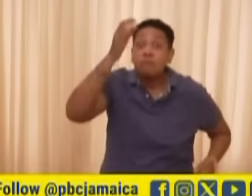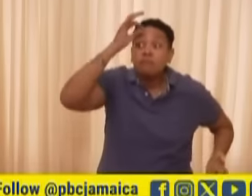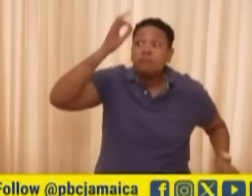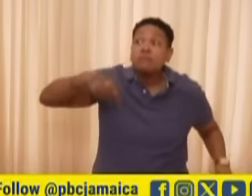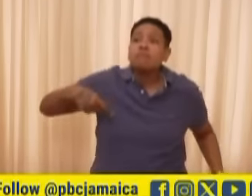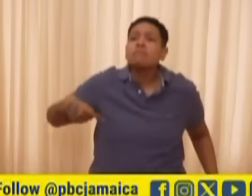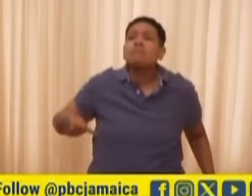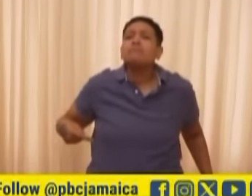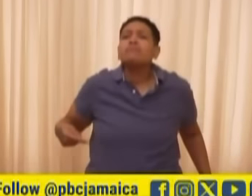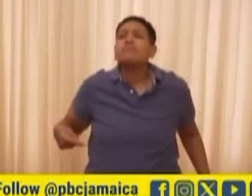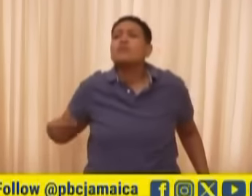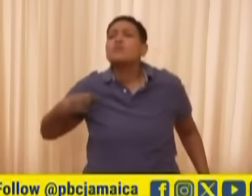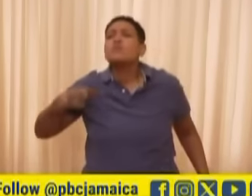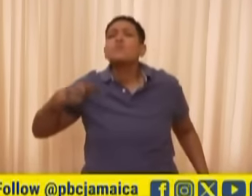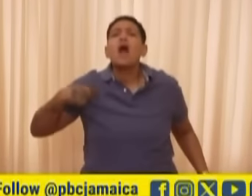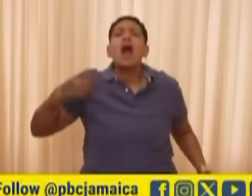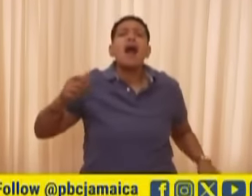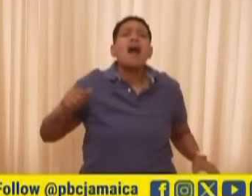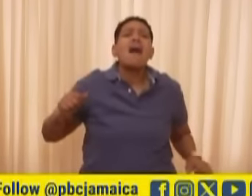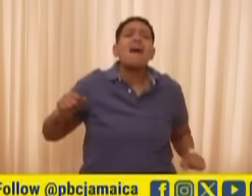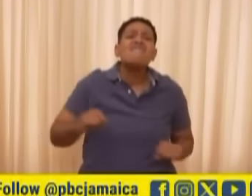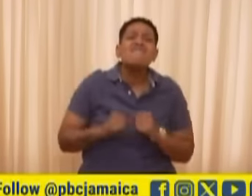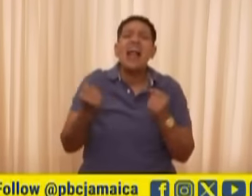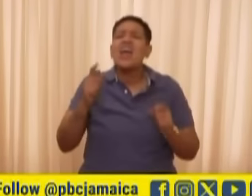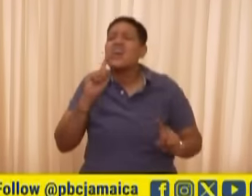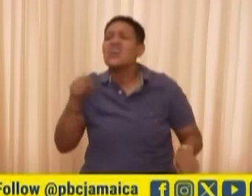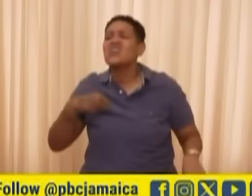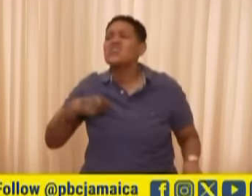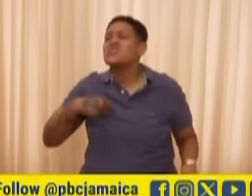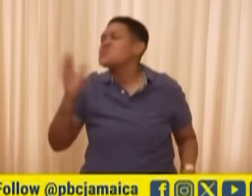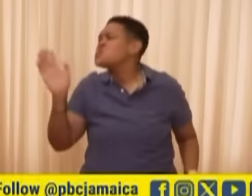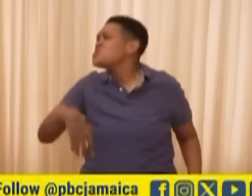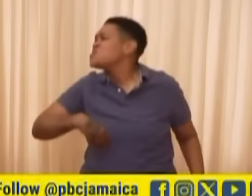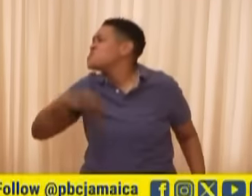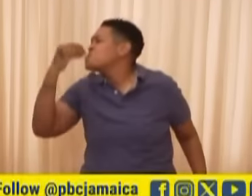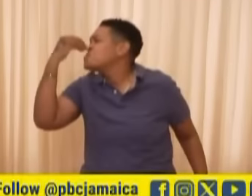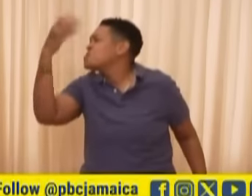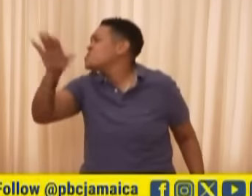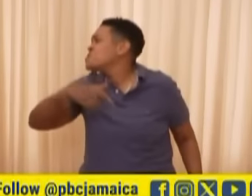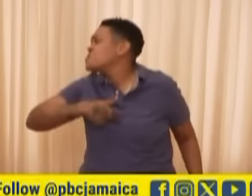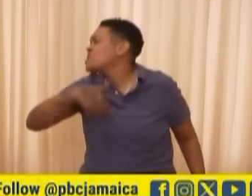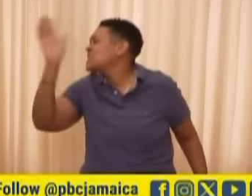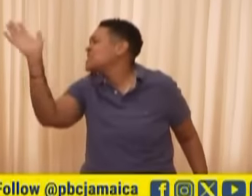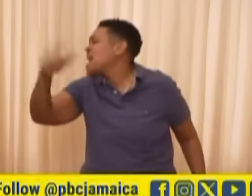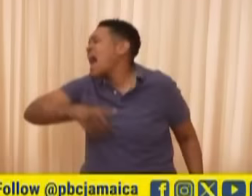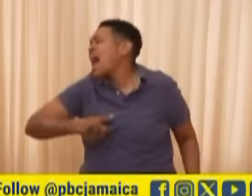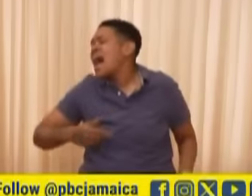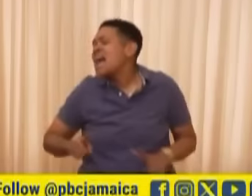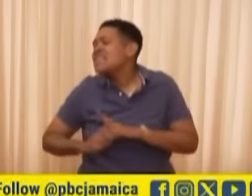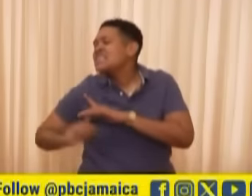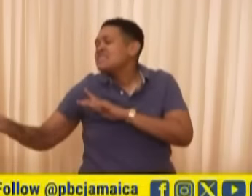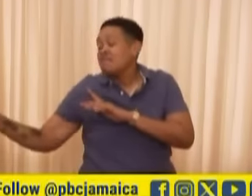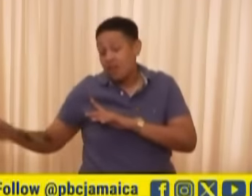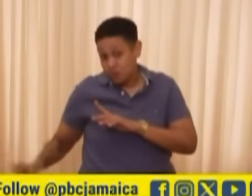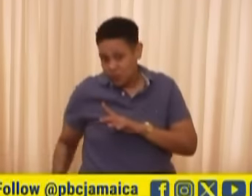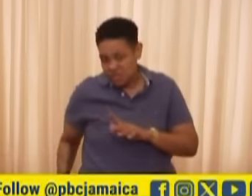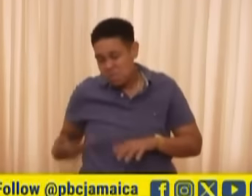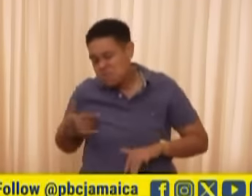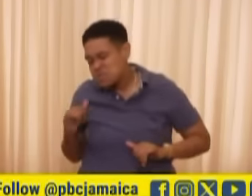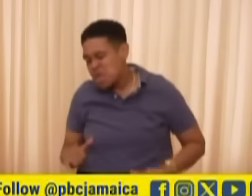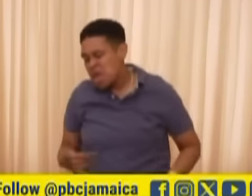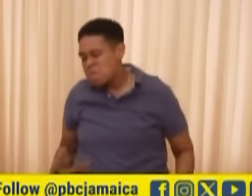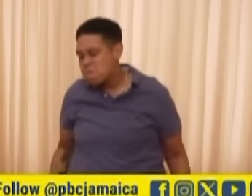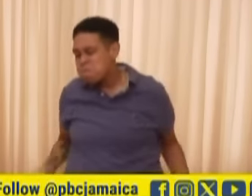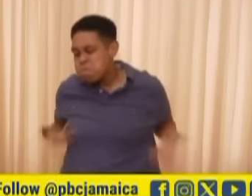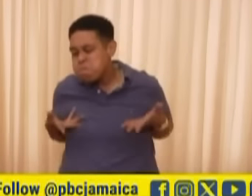decide to violate an order to evacuate, you are essentially taking a risk with your life.